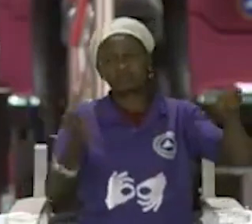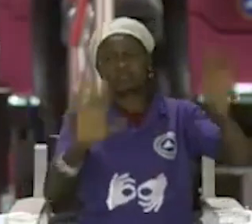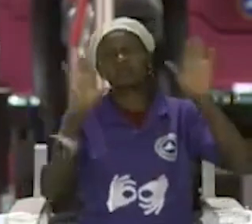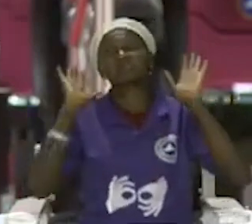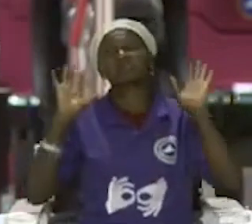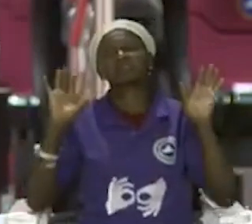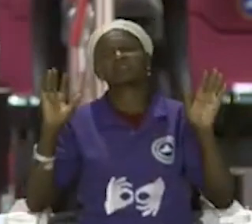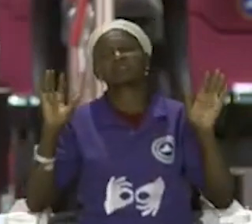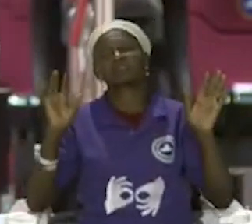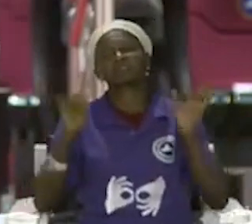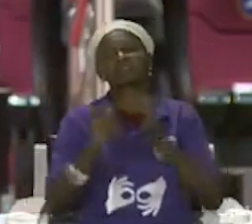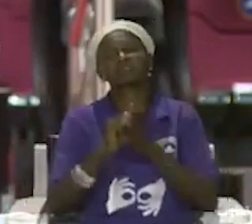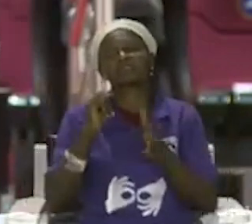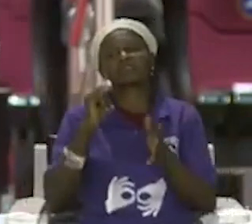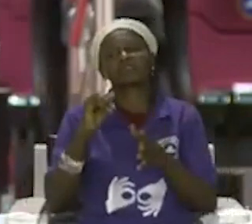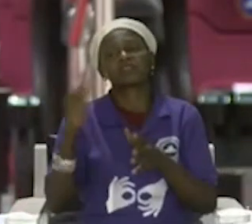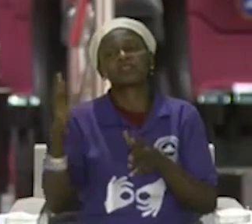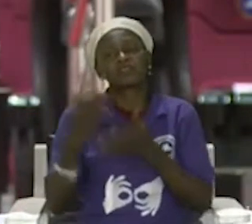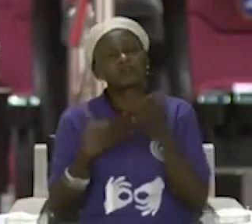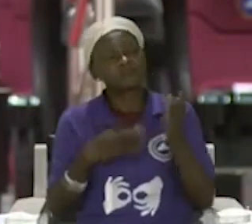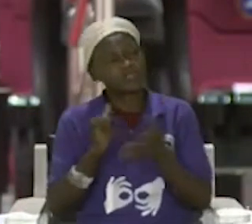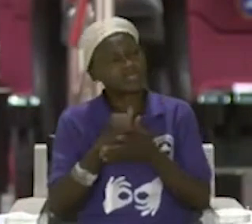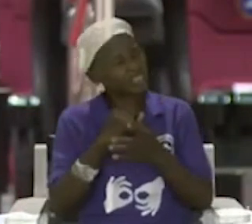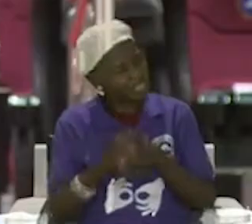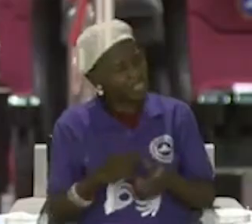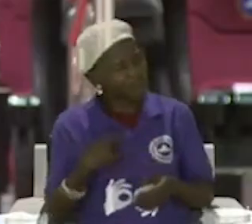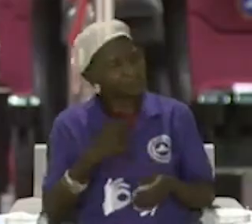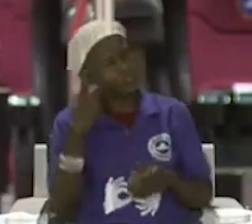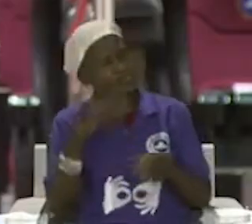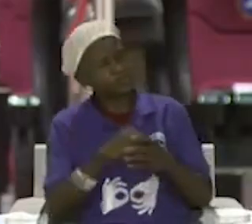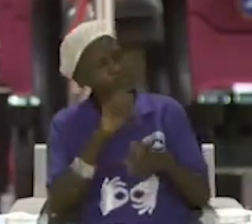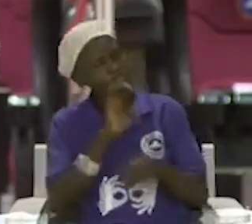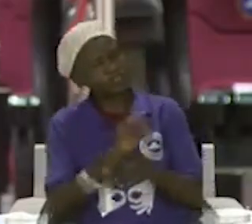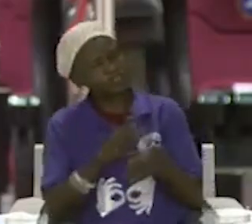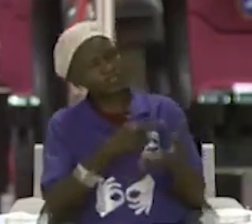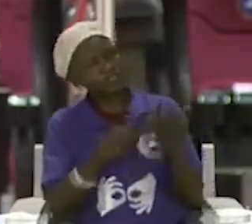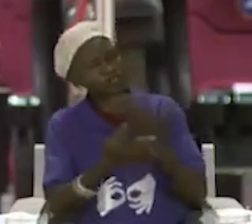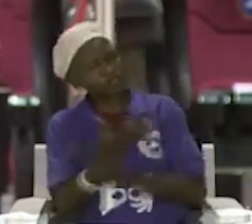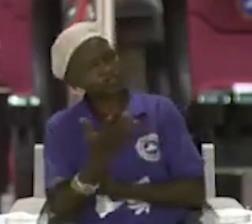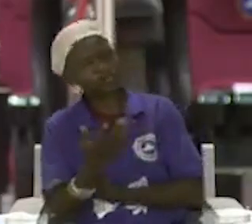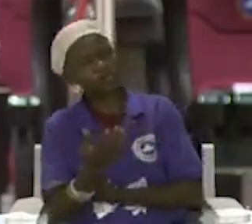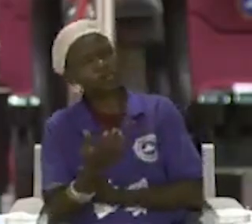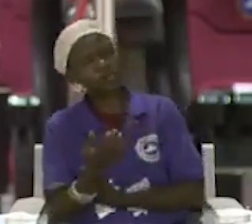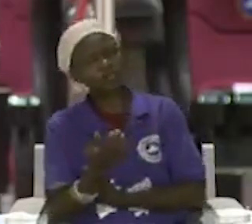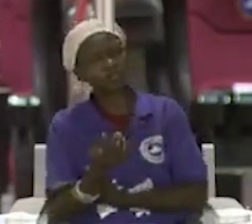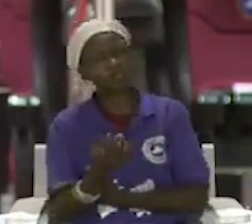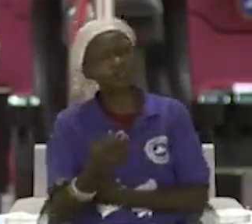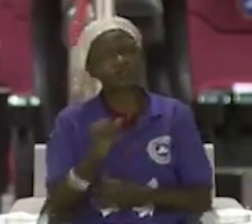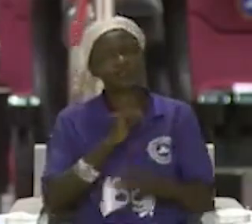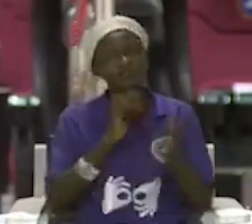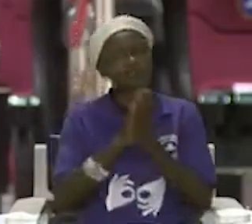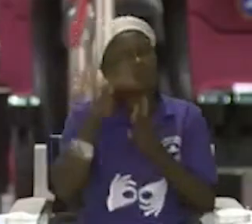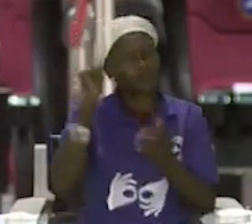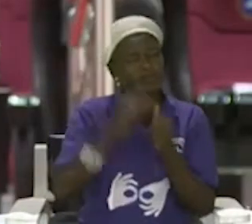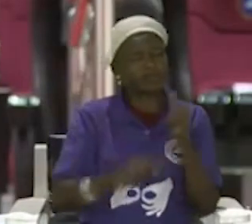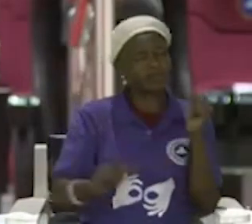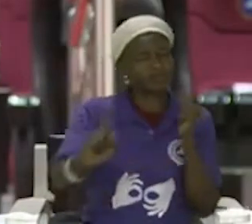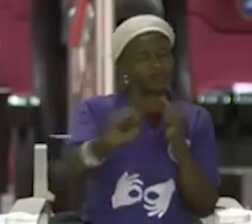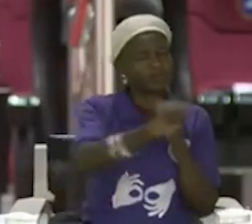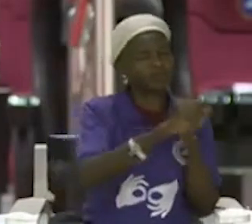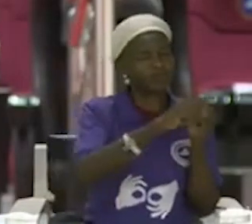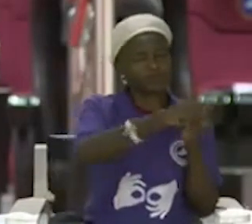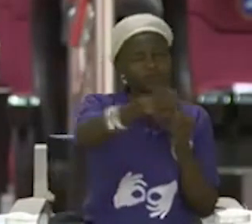So that everybody will be saying, we saw him in the church this morning. And I'm praying for every one of you